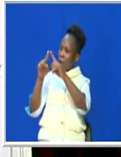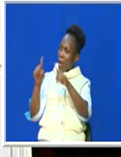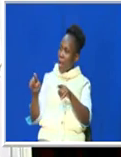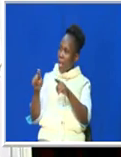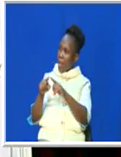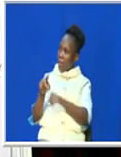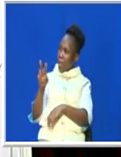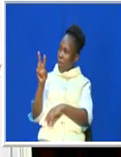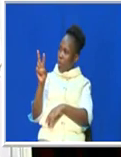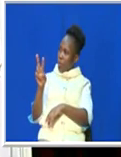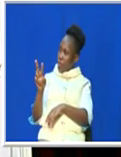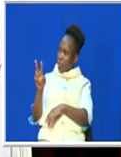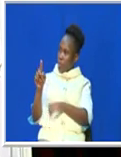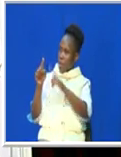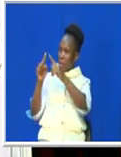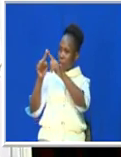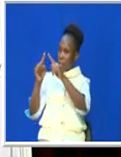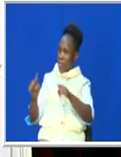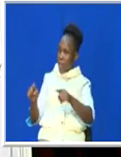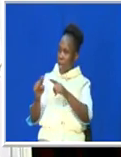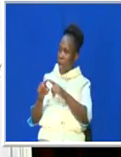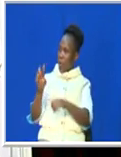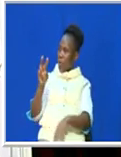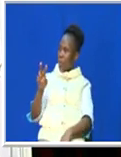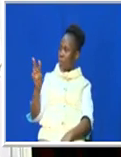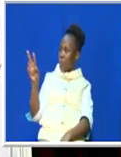and two triangles.